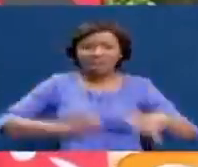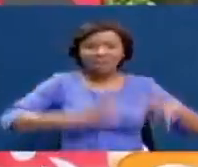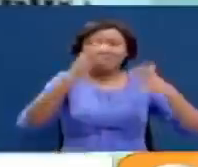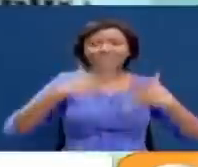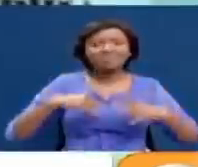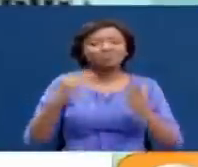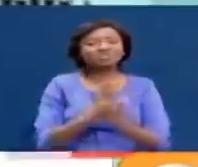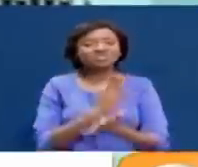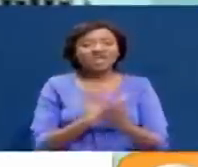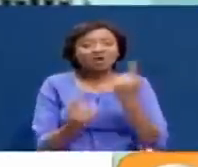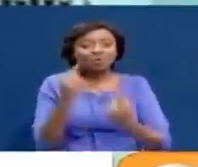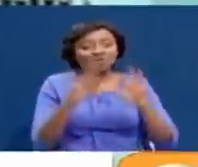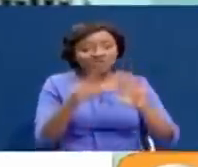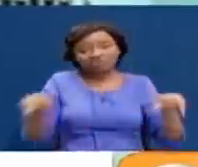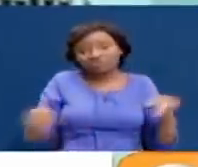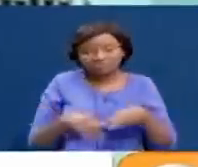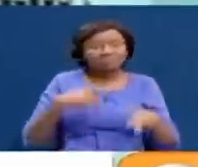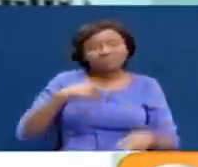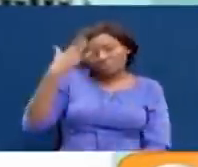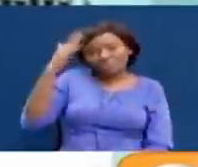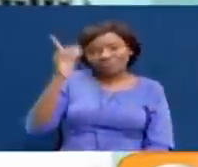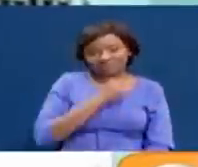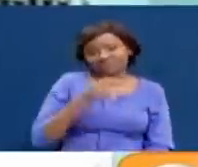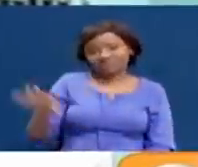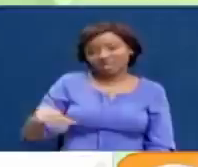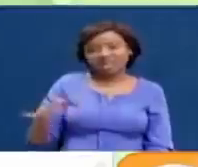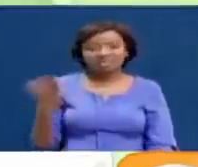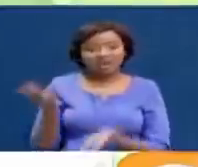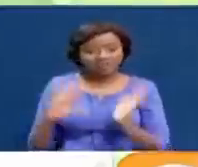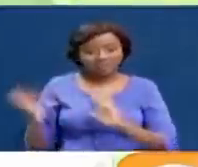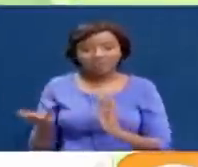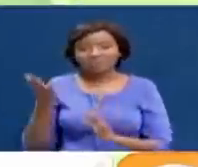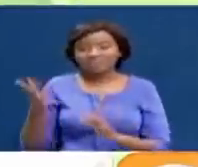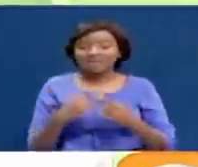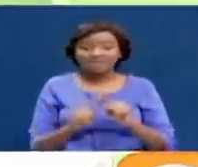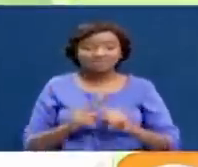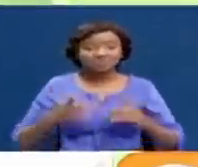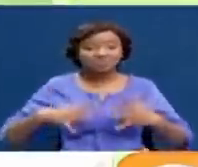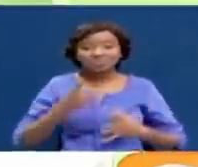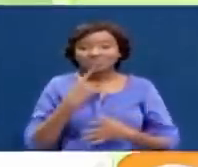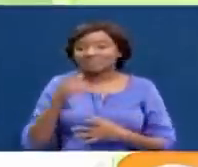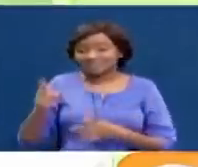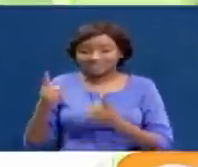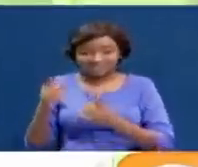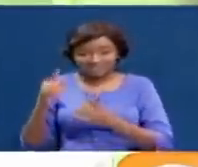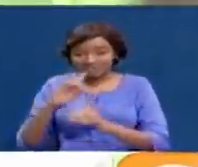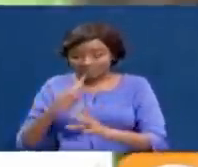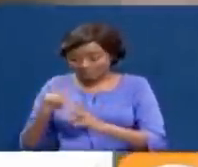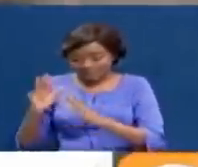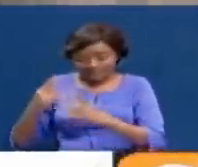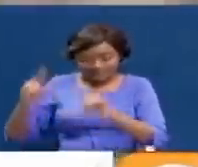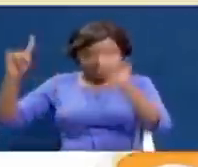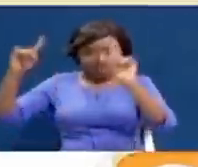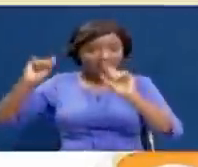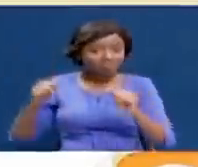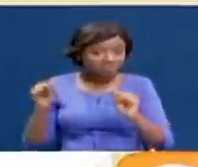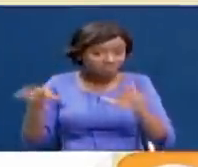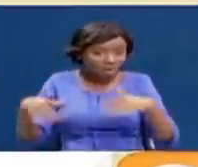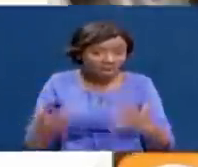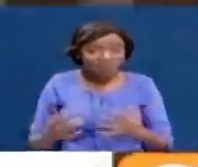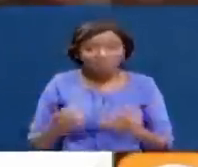wanashare jiko. With these realities staring directly at health officials, what will determine the success of the restricted movement in Old